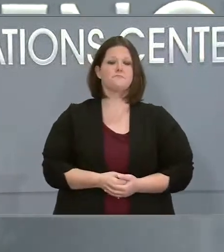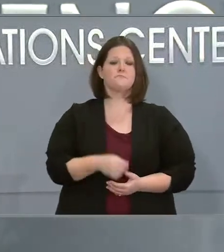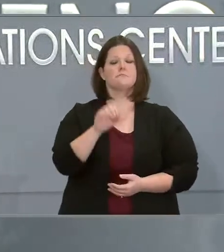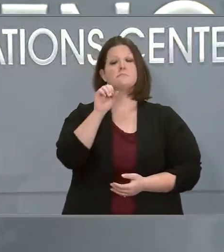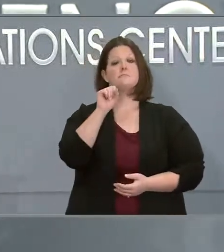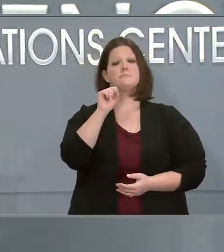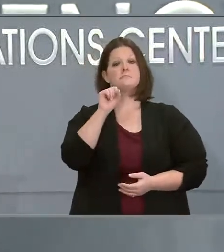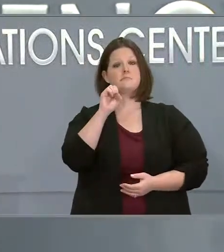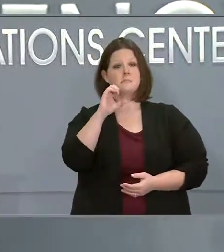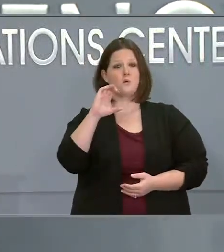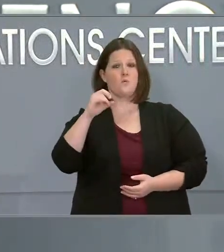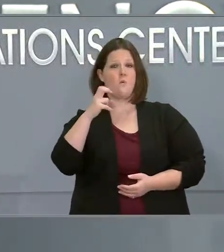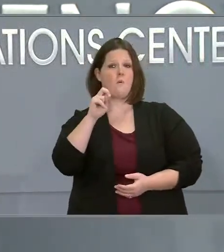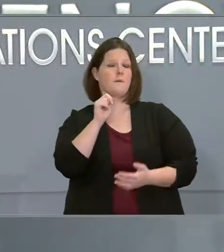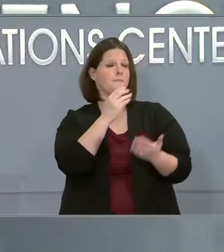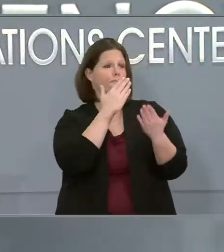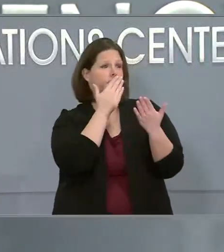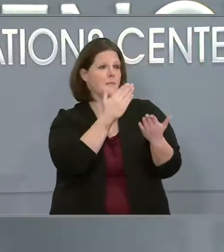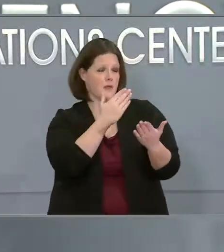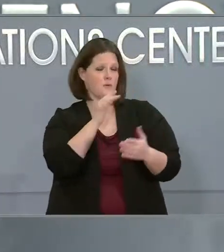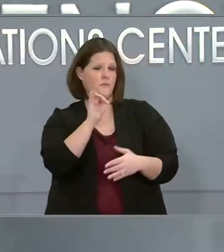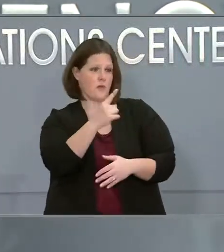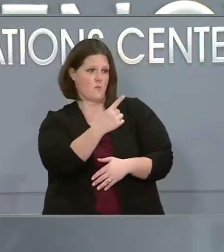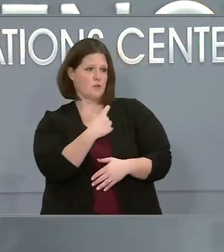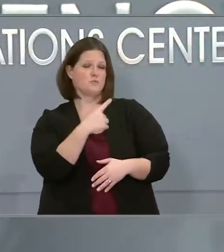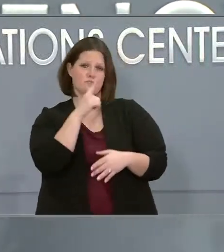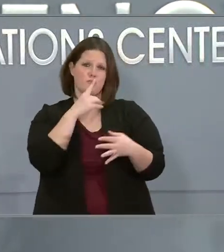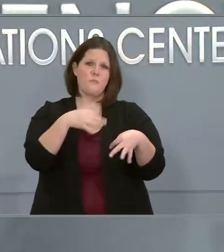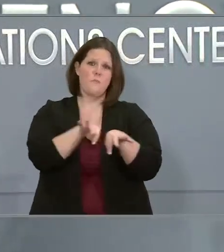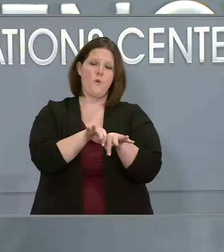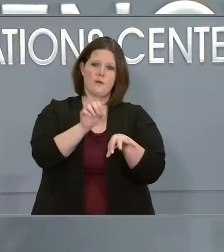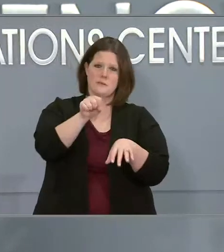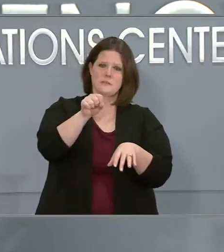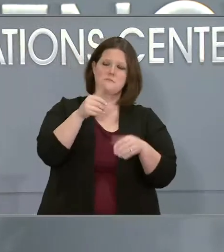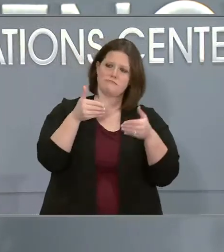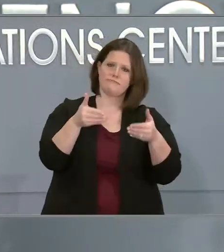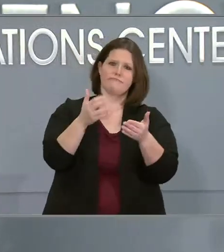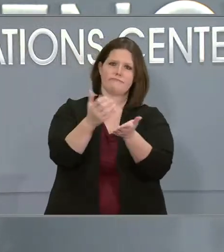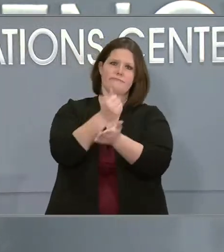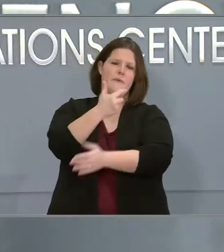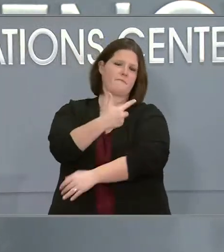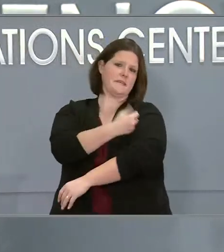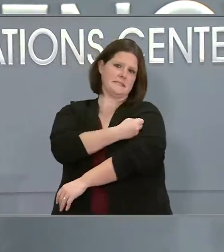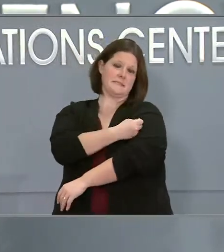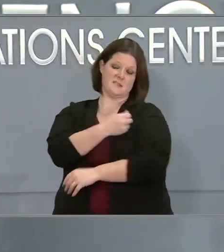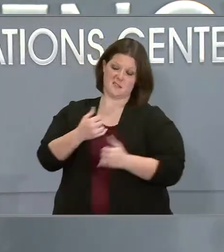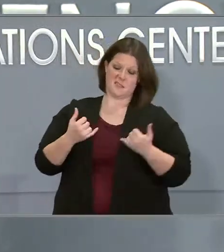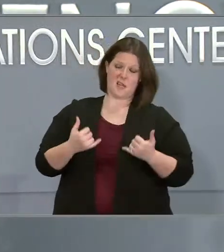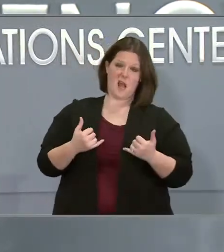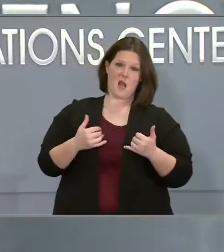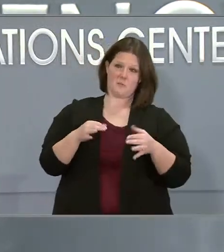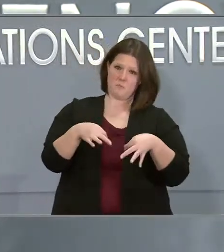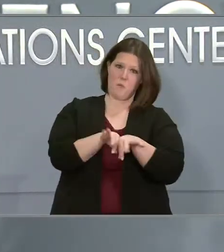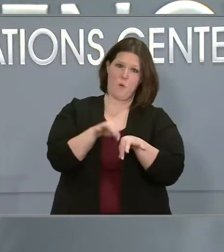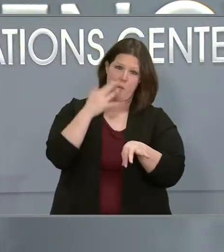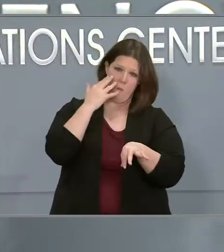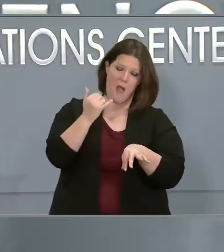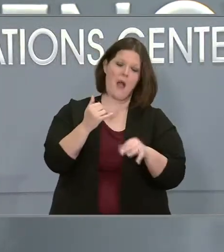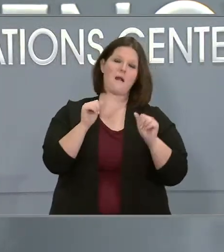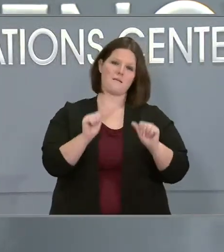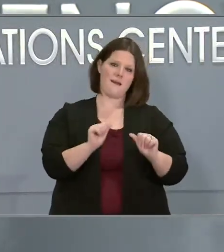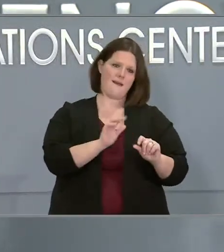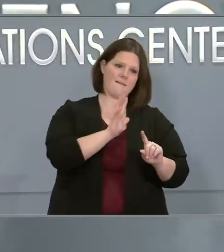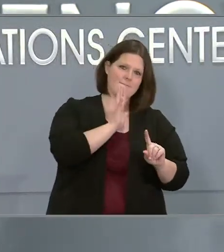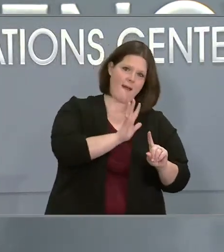Thanks for the question. I think it's really important, as the governor said, for everyone to get vaccinated, and particularly now that our 5 to 11-year-olds can